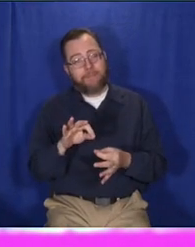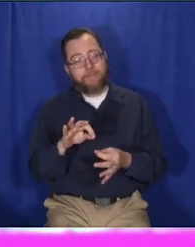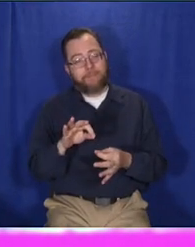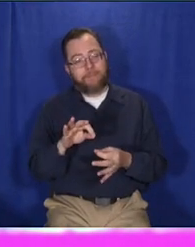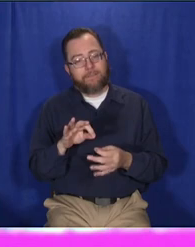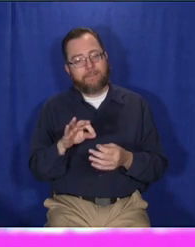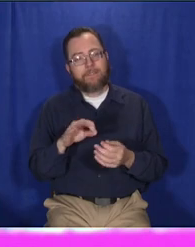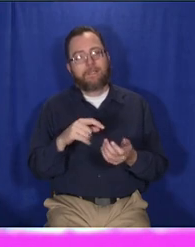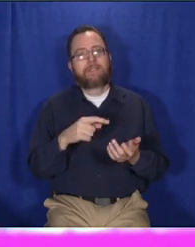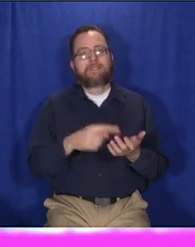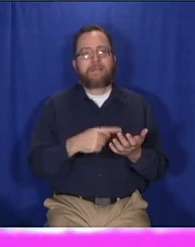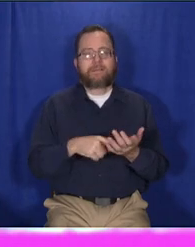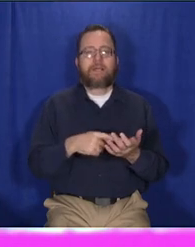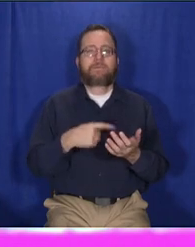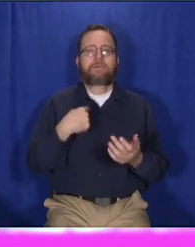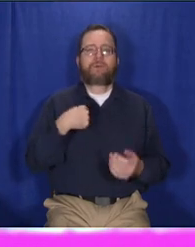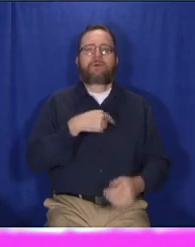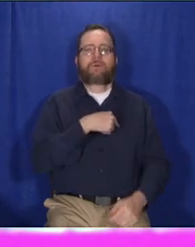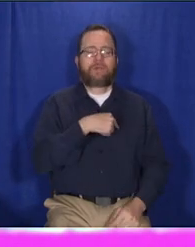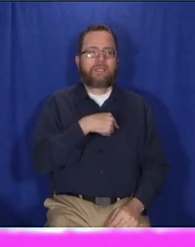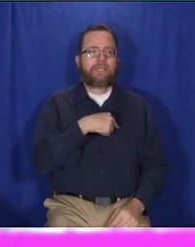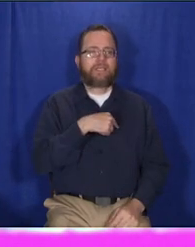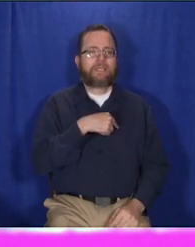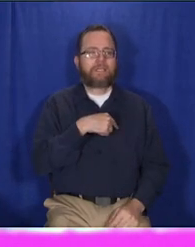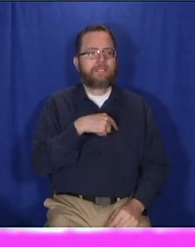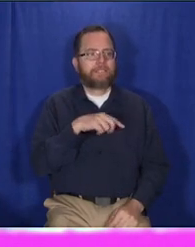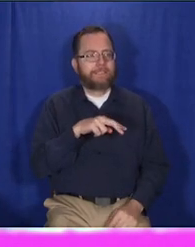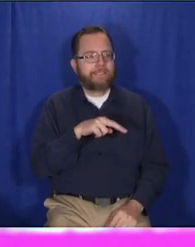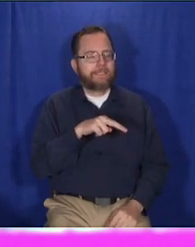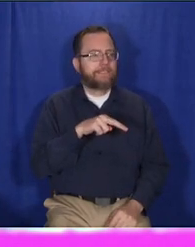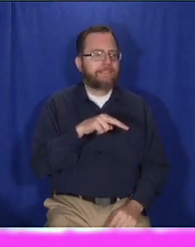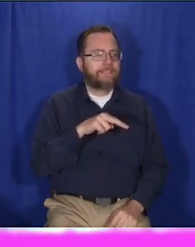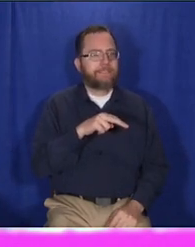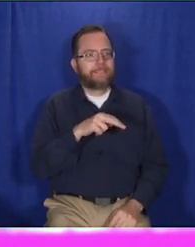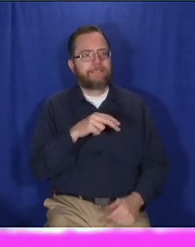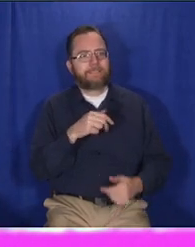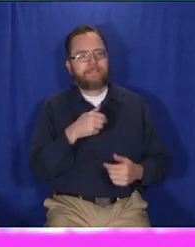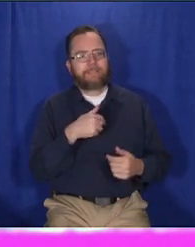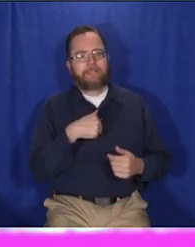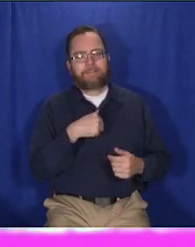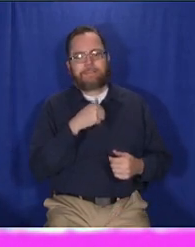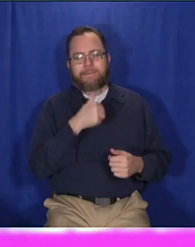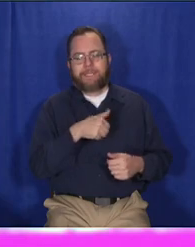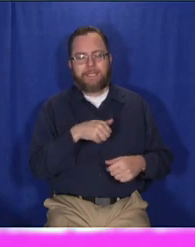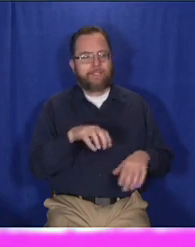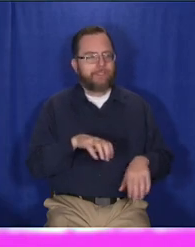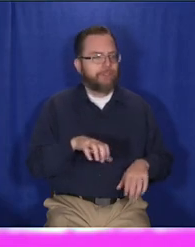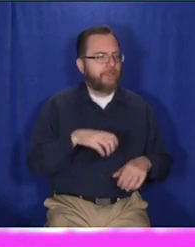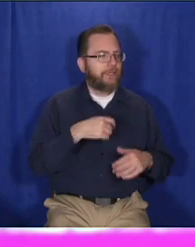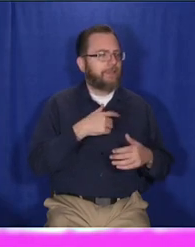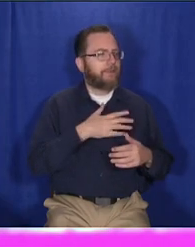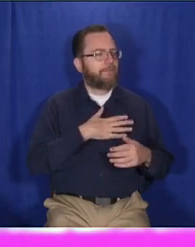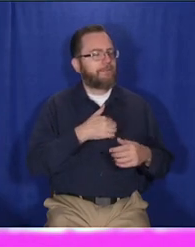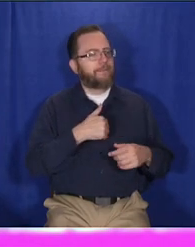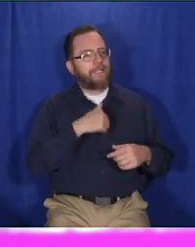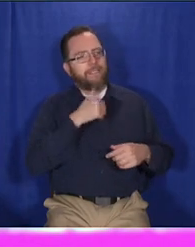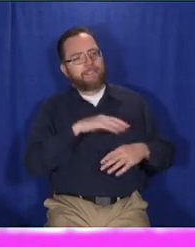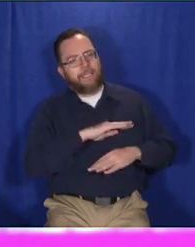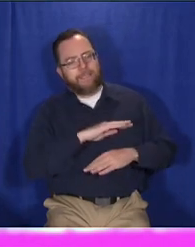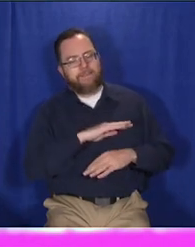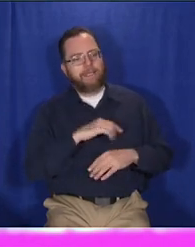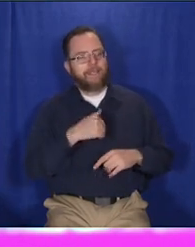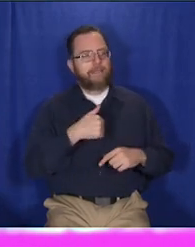cringe because we tend to fall short of our own standards, then will not the judge of all the